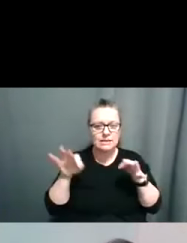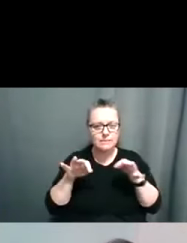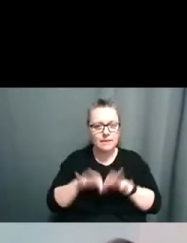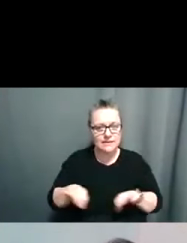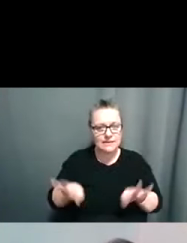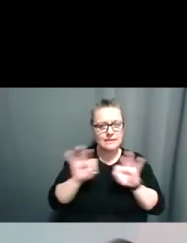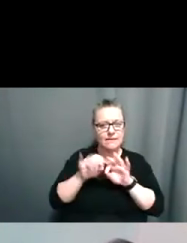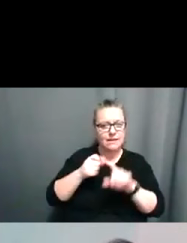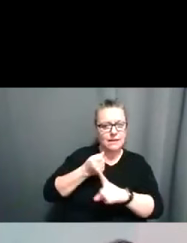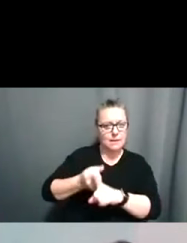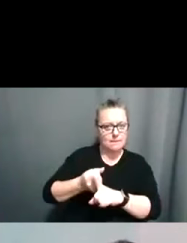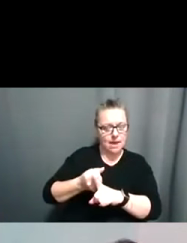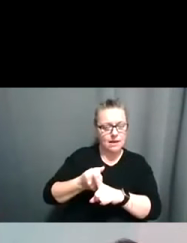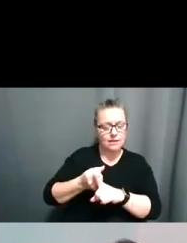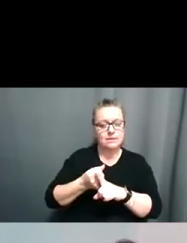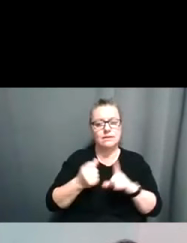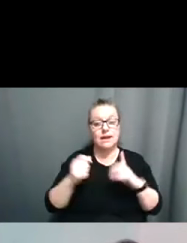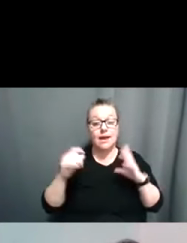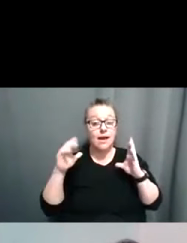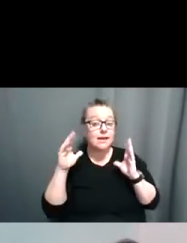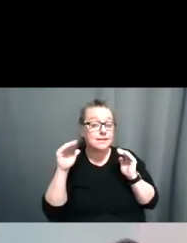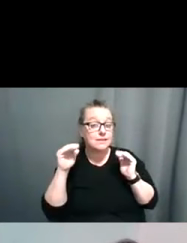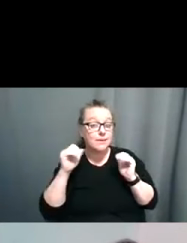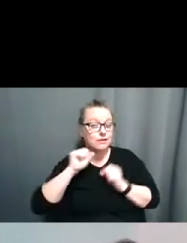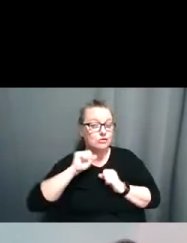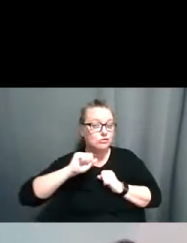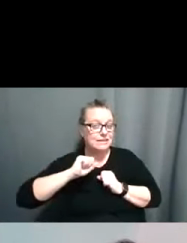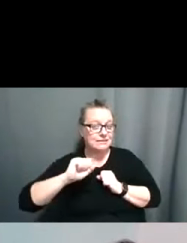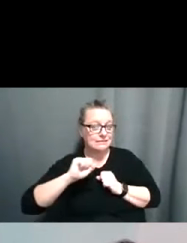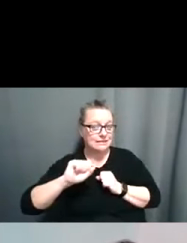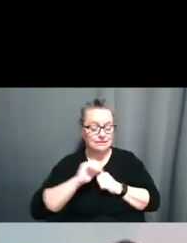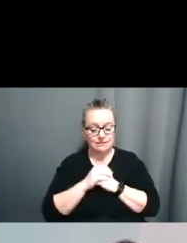and the impact. Anticipate resistance.